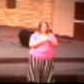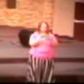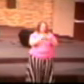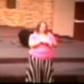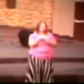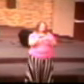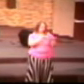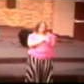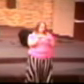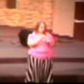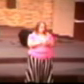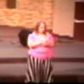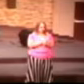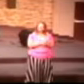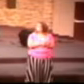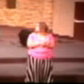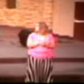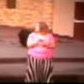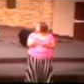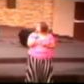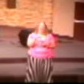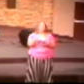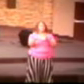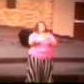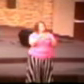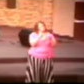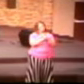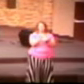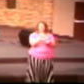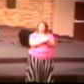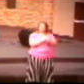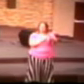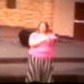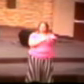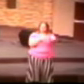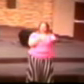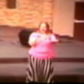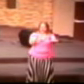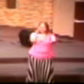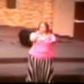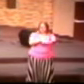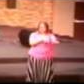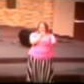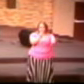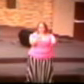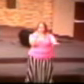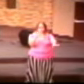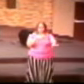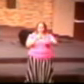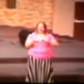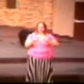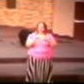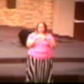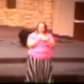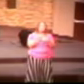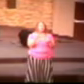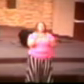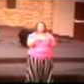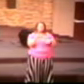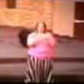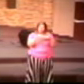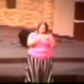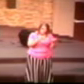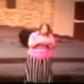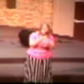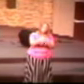to one another. So Roger emails me every week and he says, Pat, I need sermon questions for my life group so that we can process